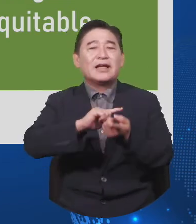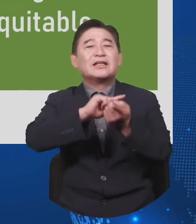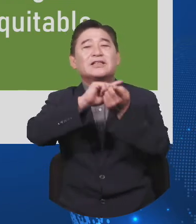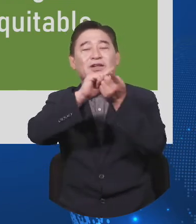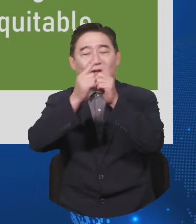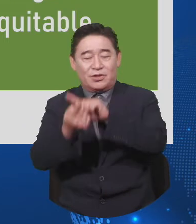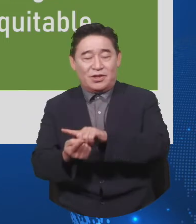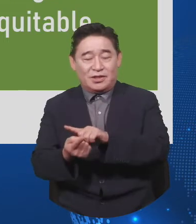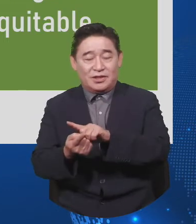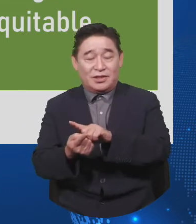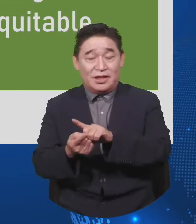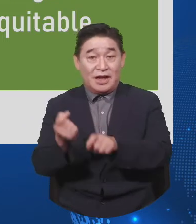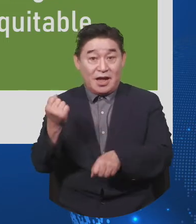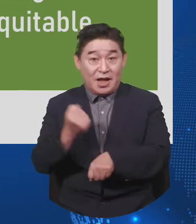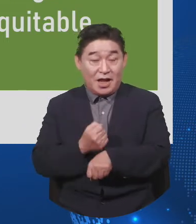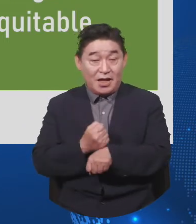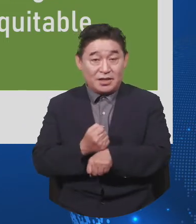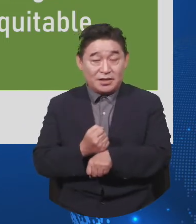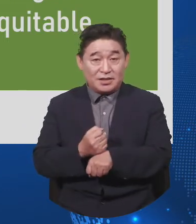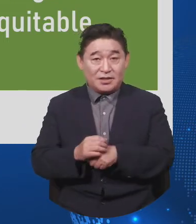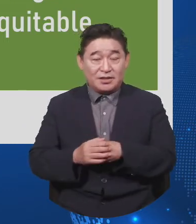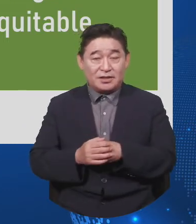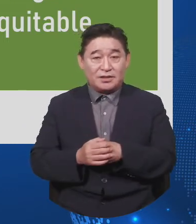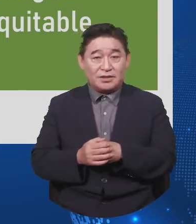be managed to ensure